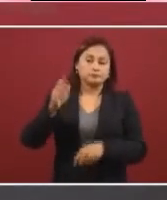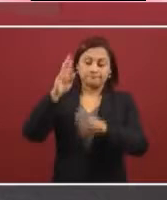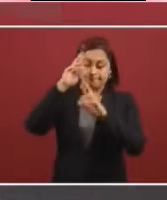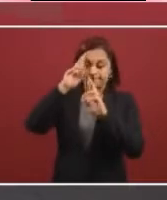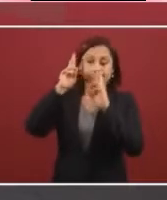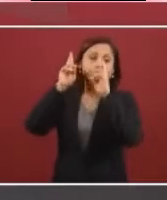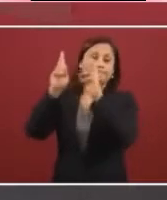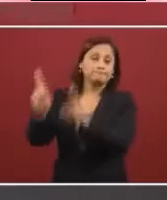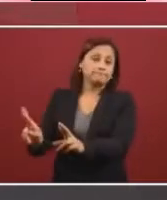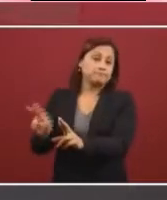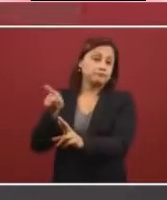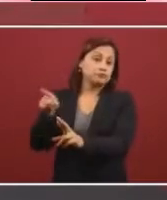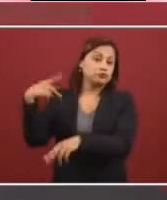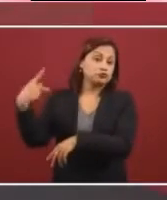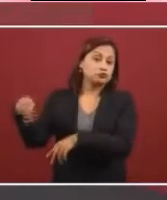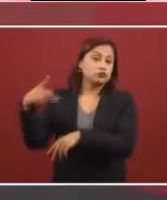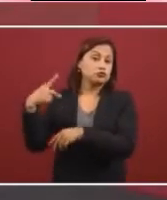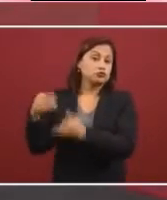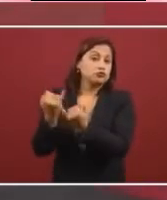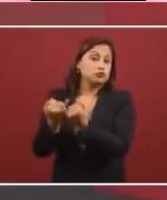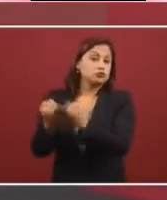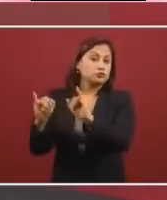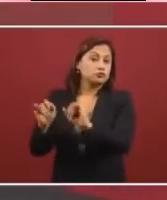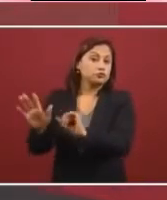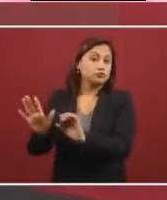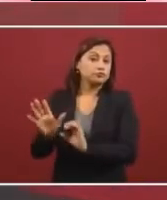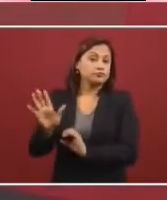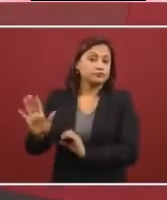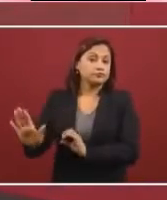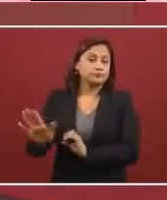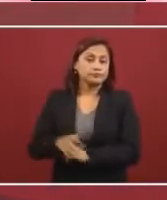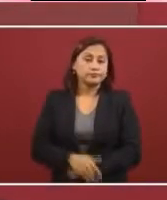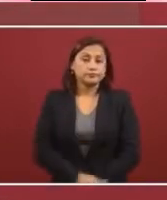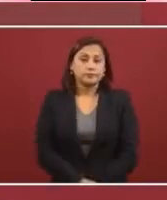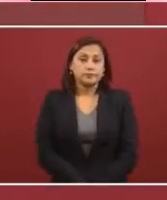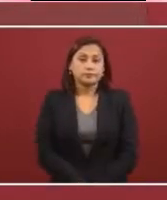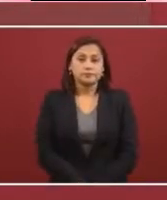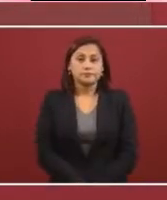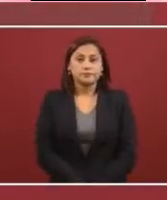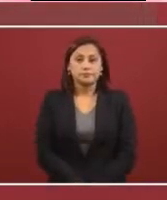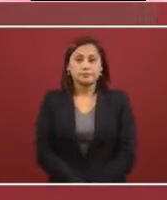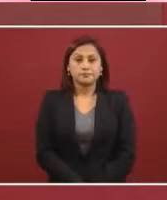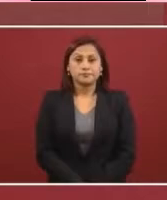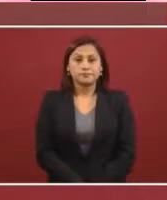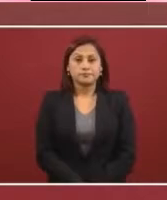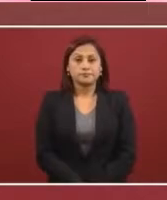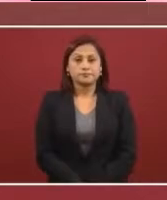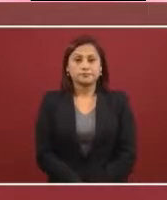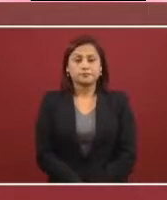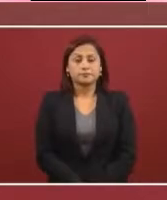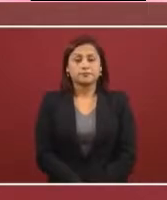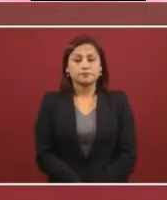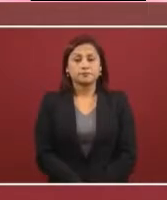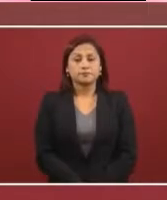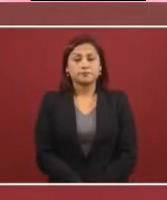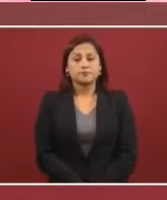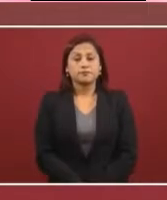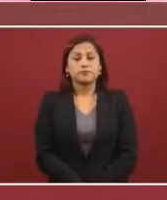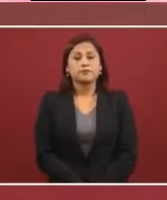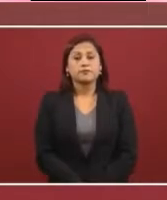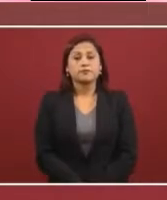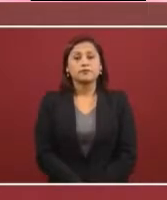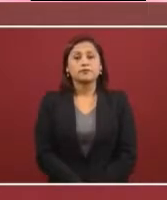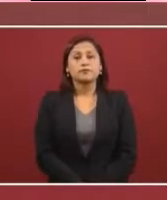are going to respect the autonomy and independence of the judicial branch. But in